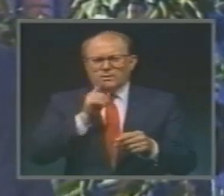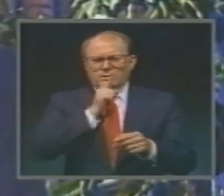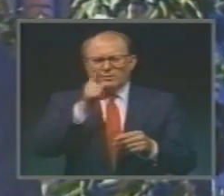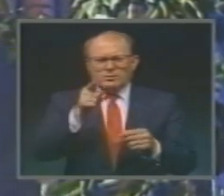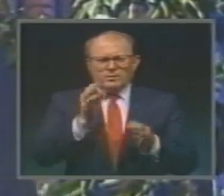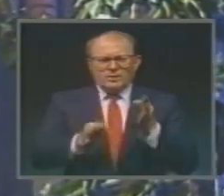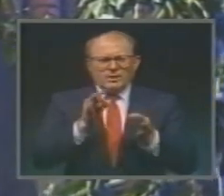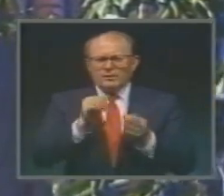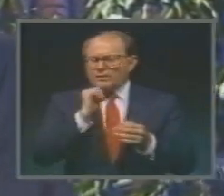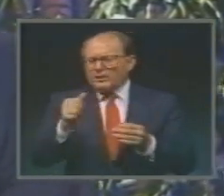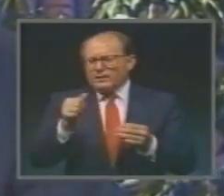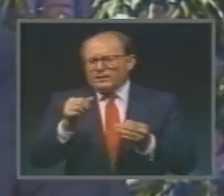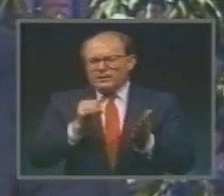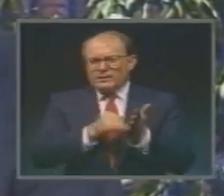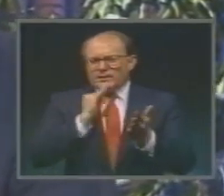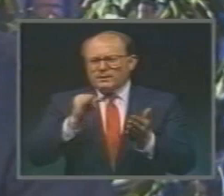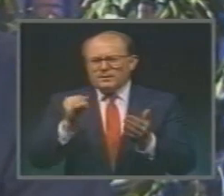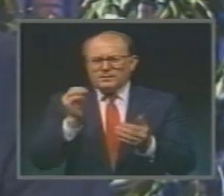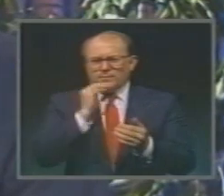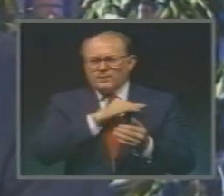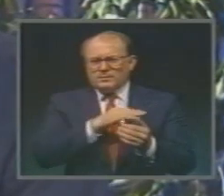If not, it's false."